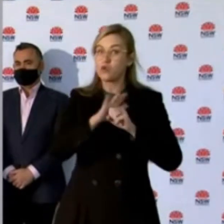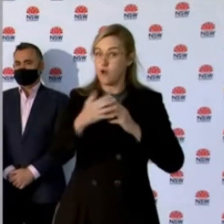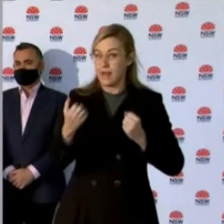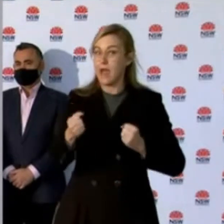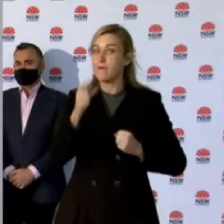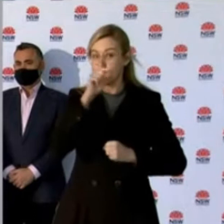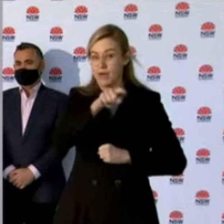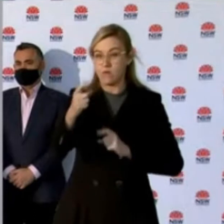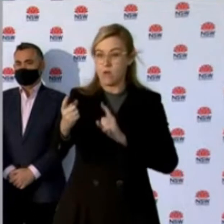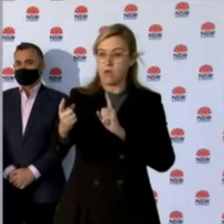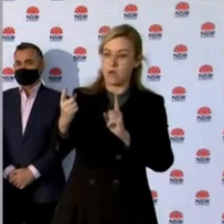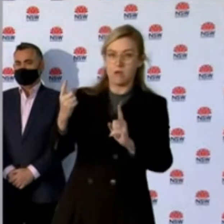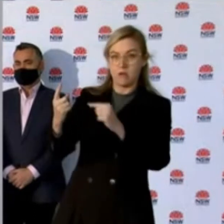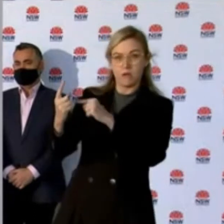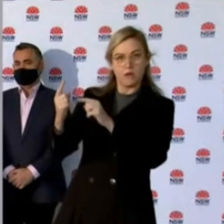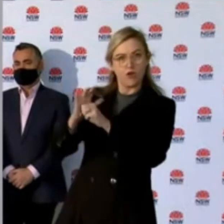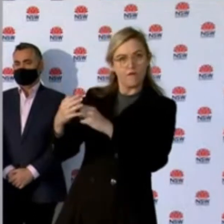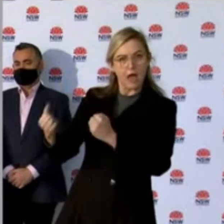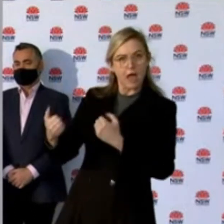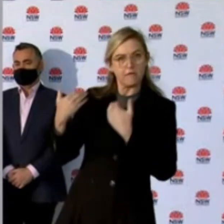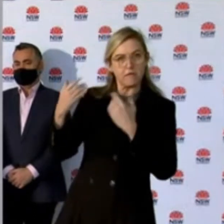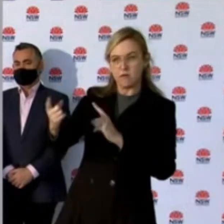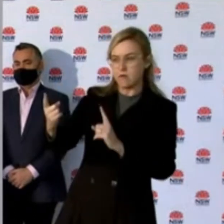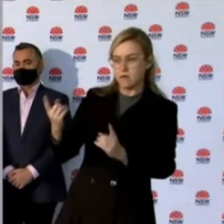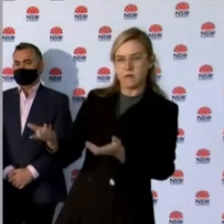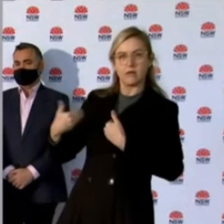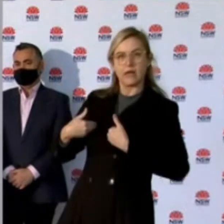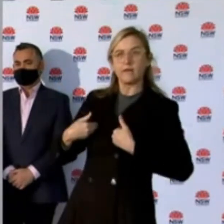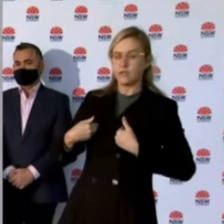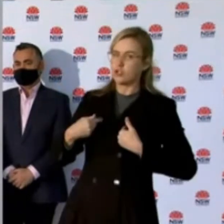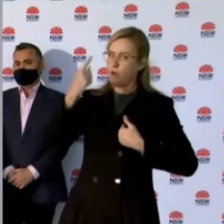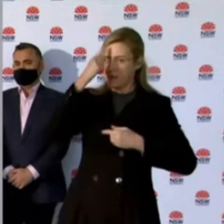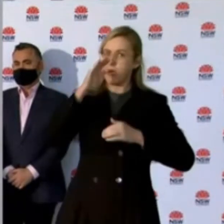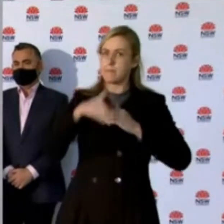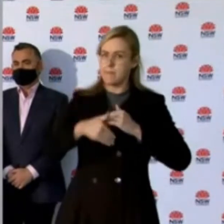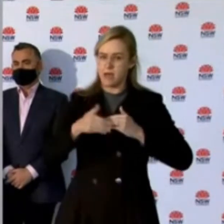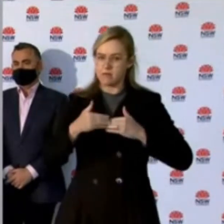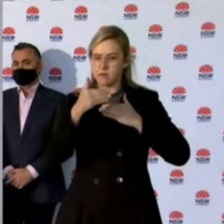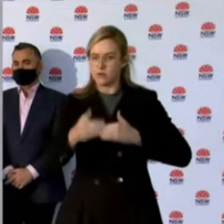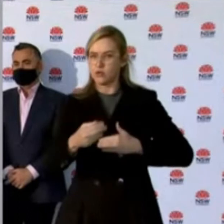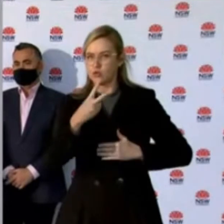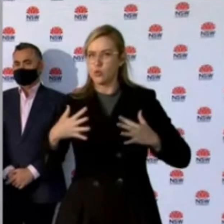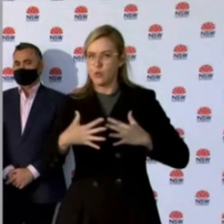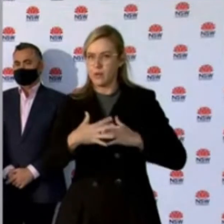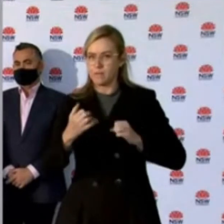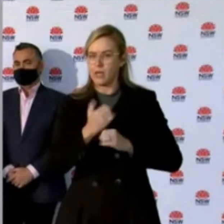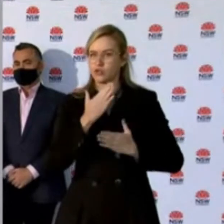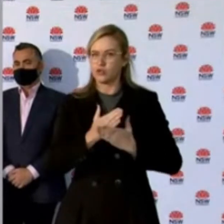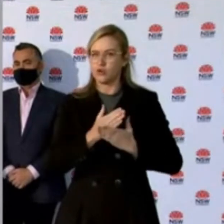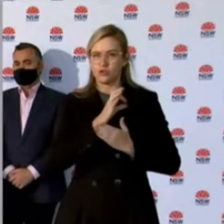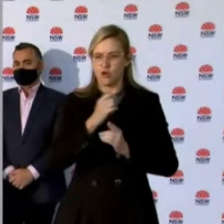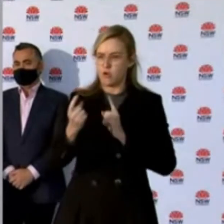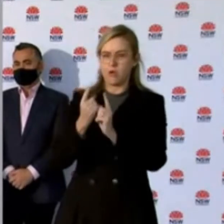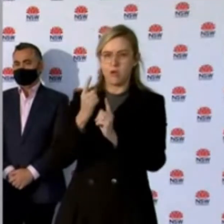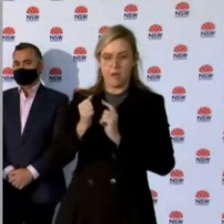to reflect on their movements over the next fortnight and make sure that you do not come in contact with anyone